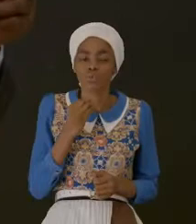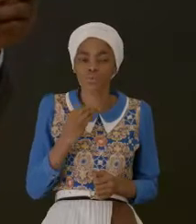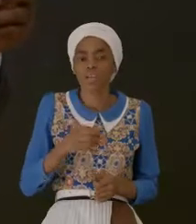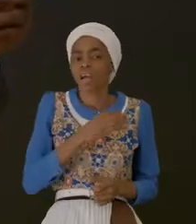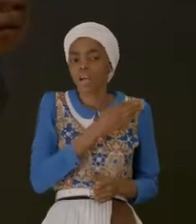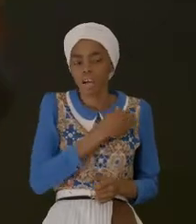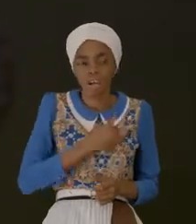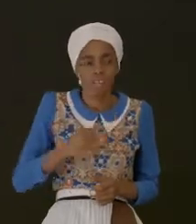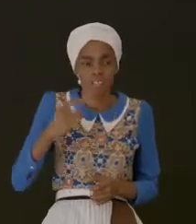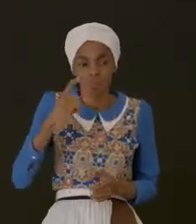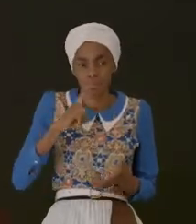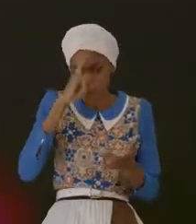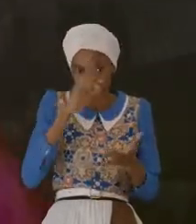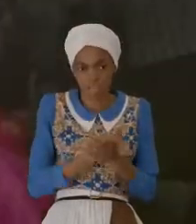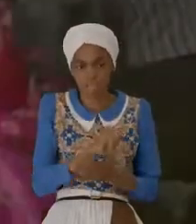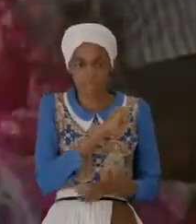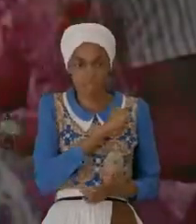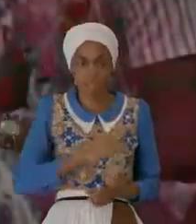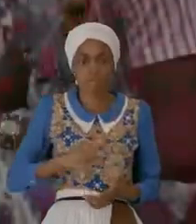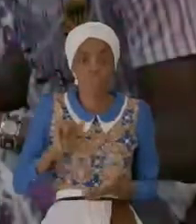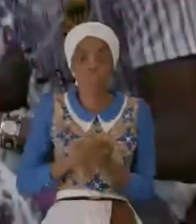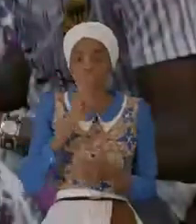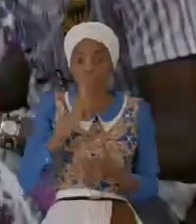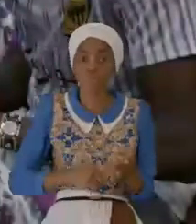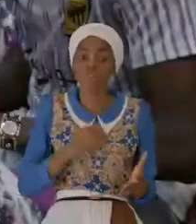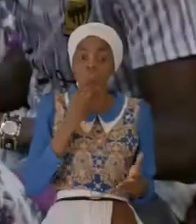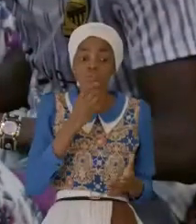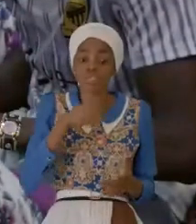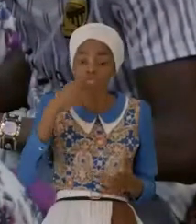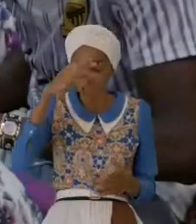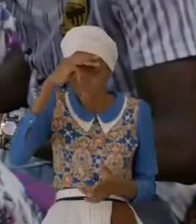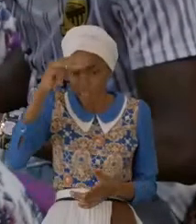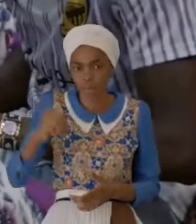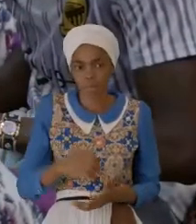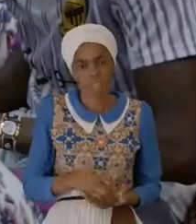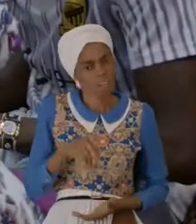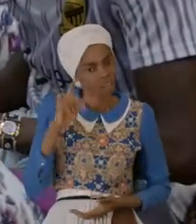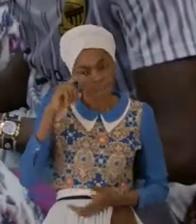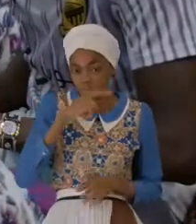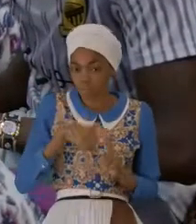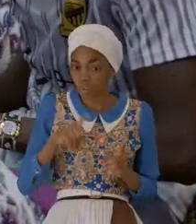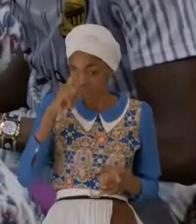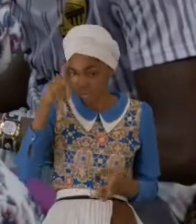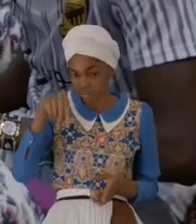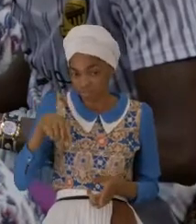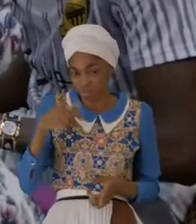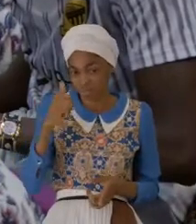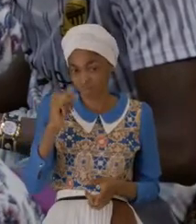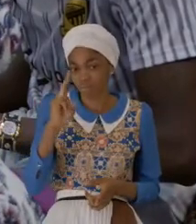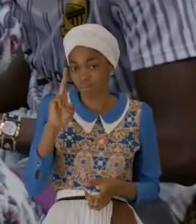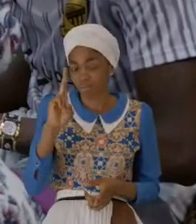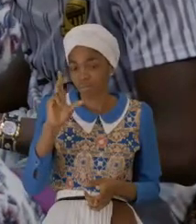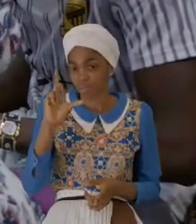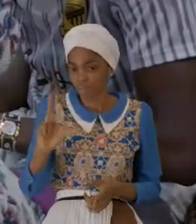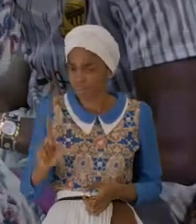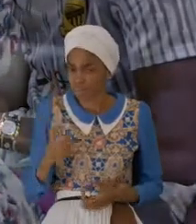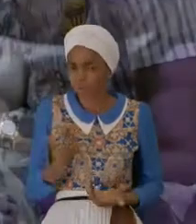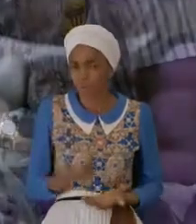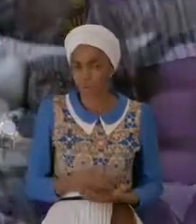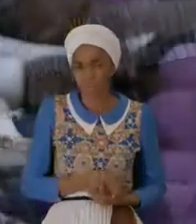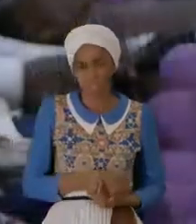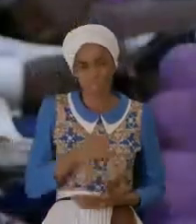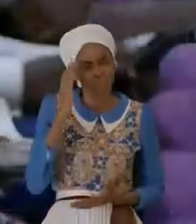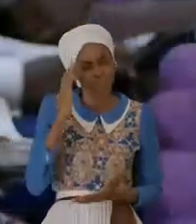the deceivers was saying and they were saying actually for all he only talks you know about the cross